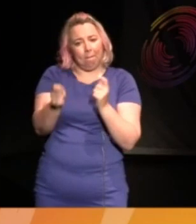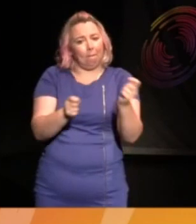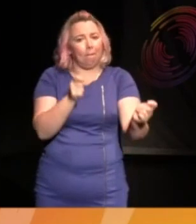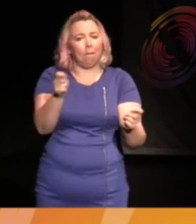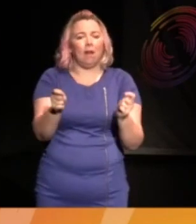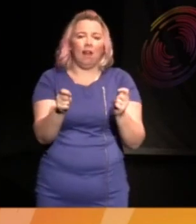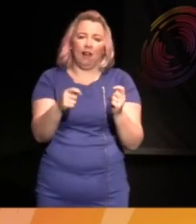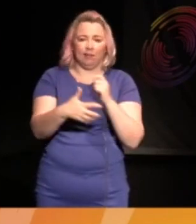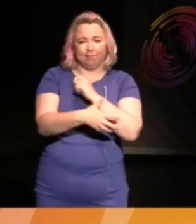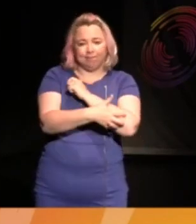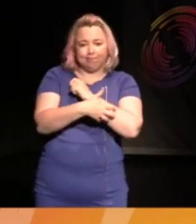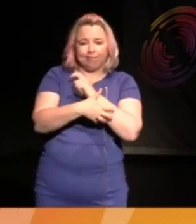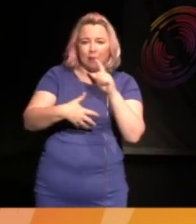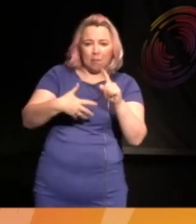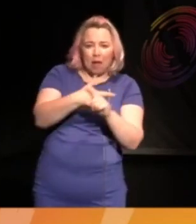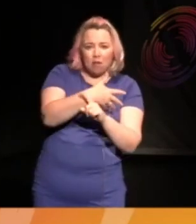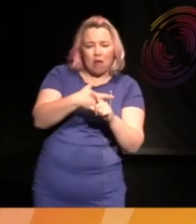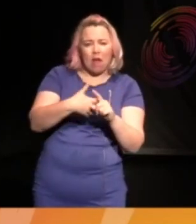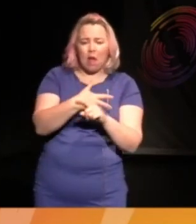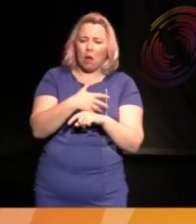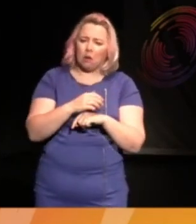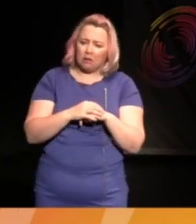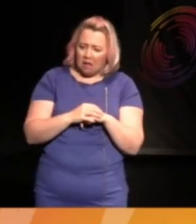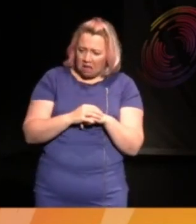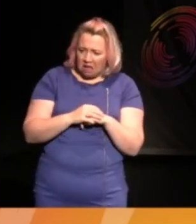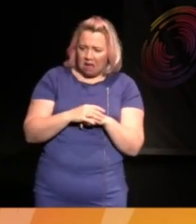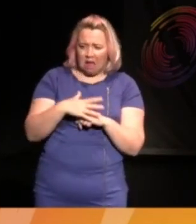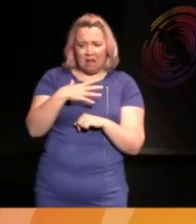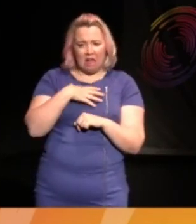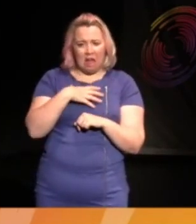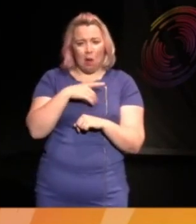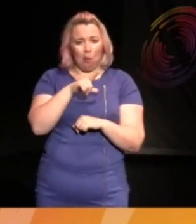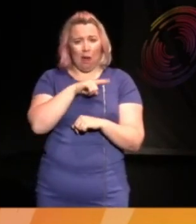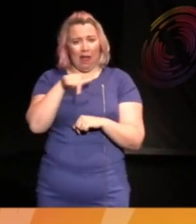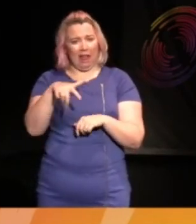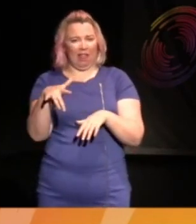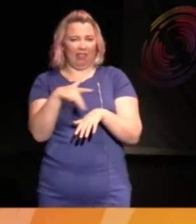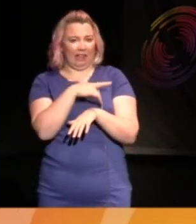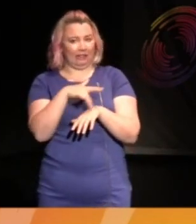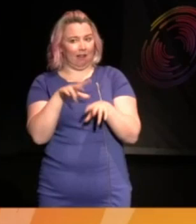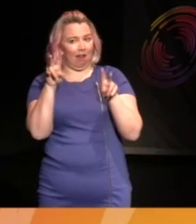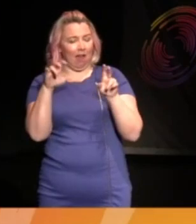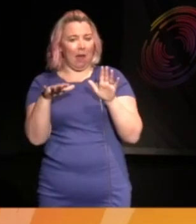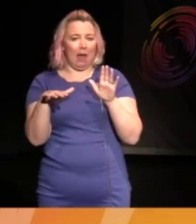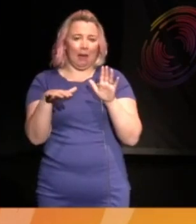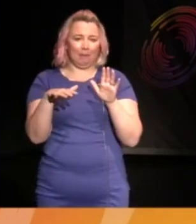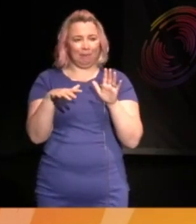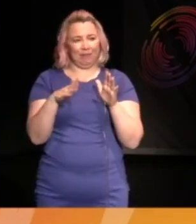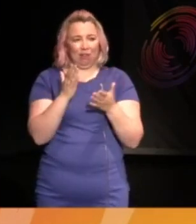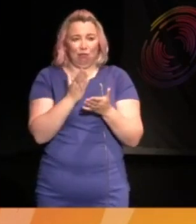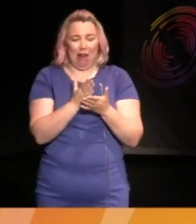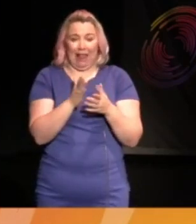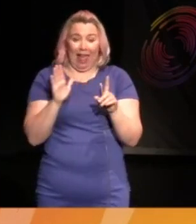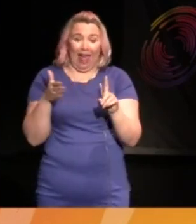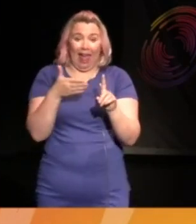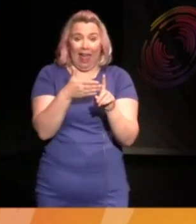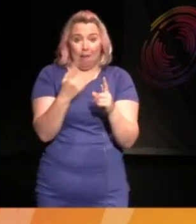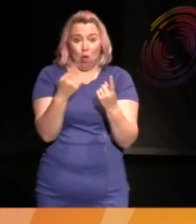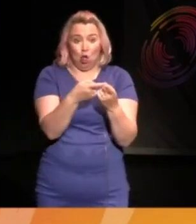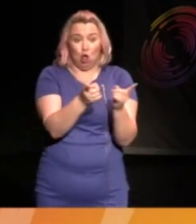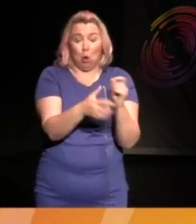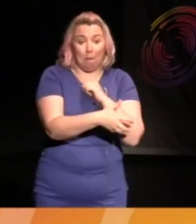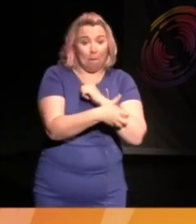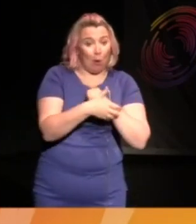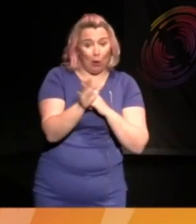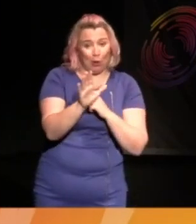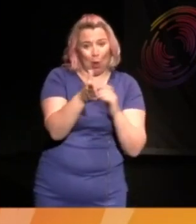because the theatre is quite a middle-class activity because of the cost in coming to a place like